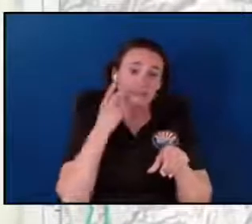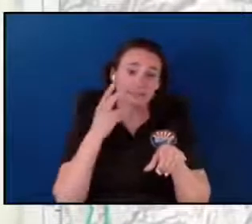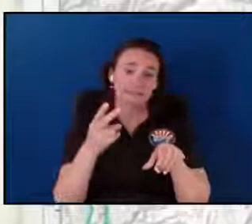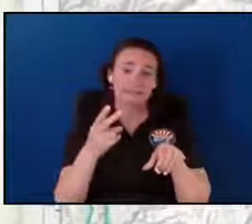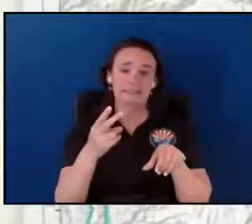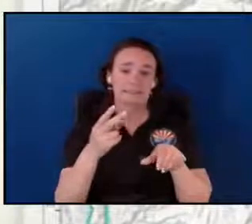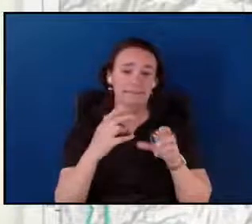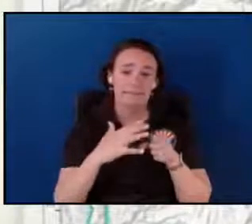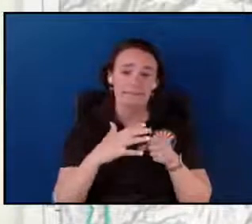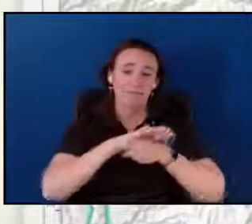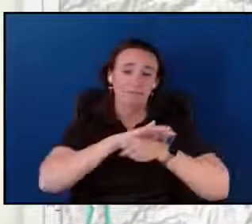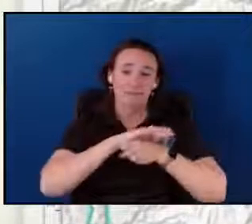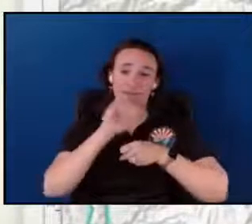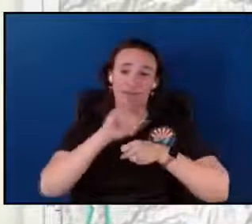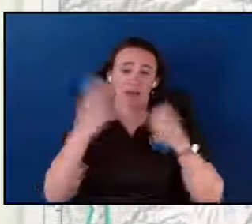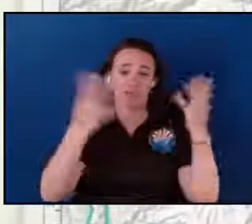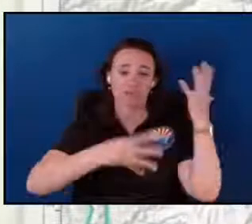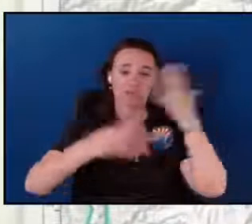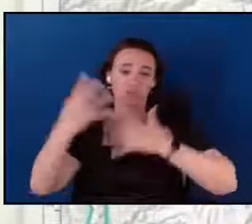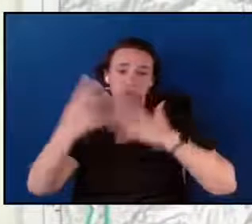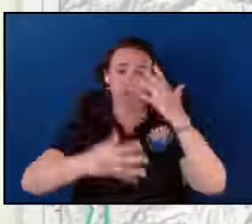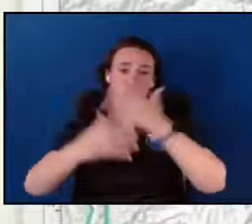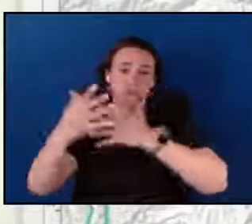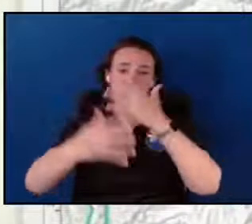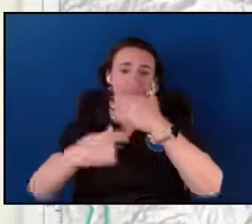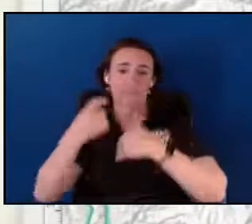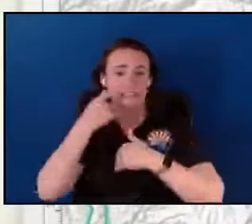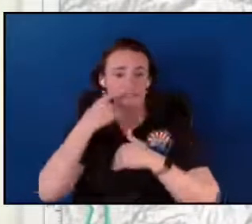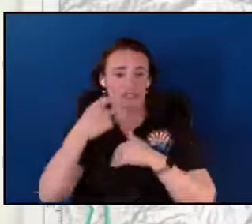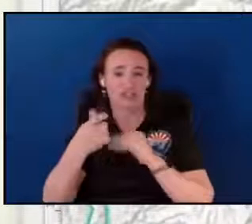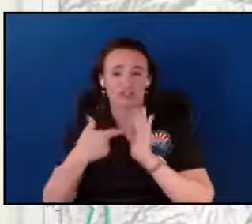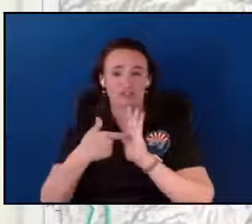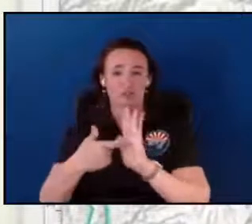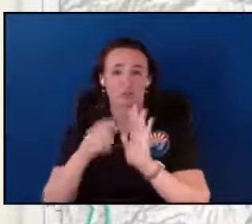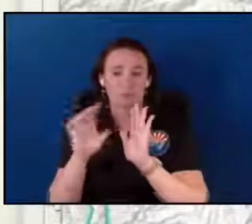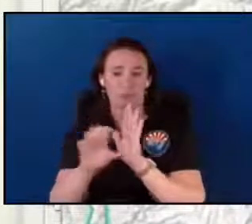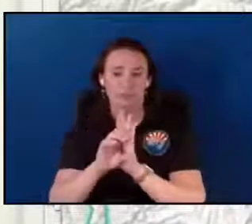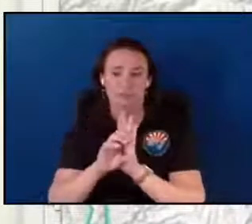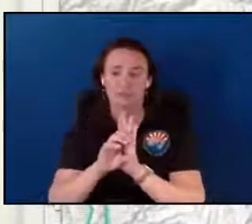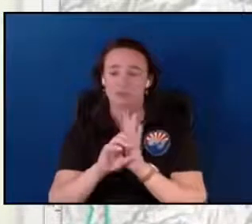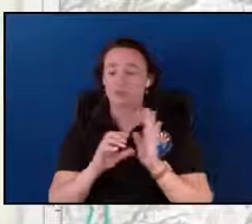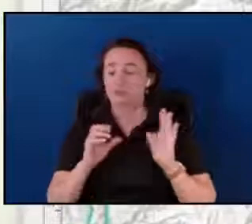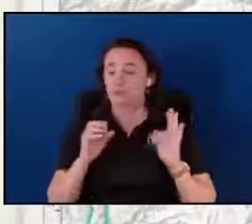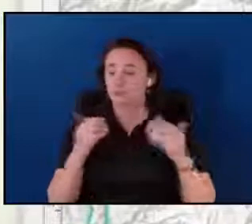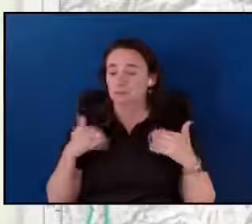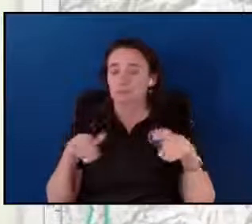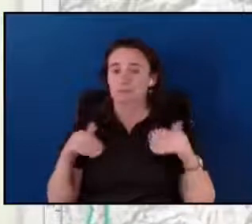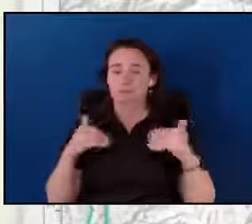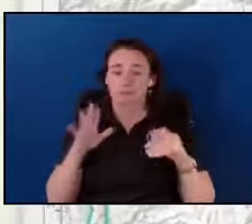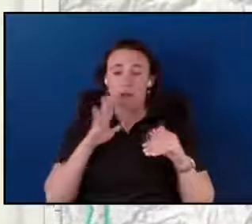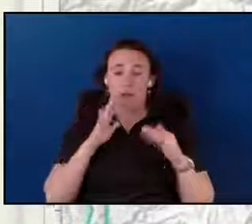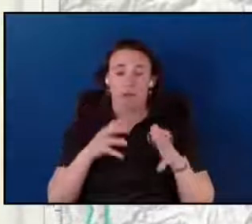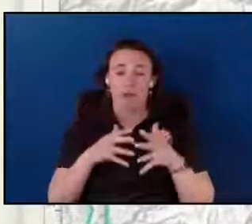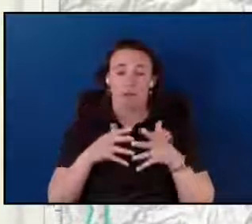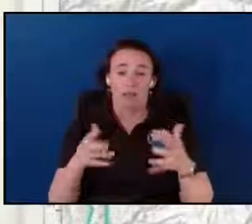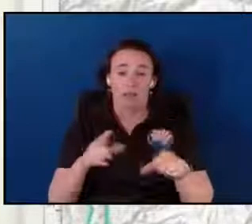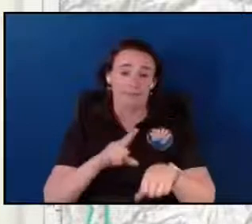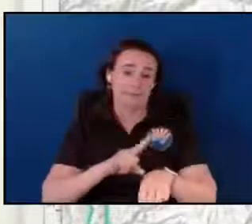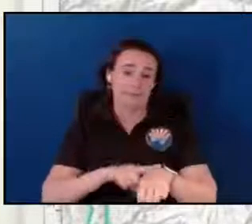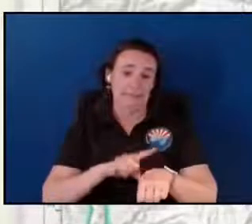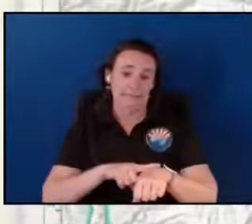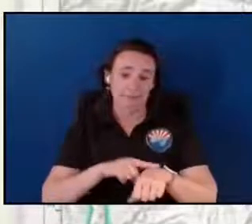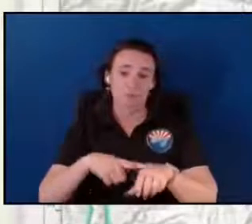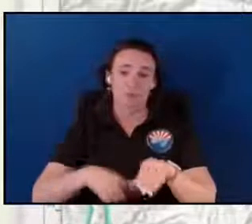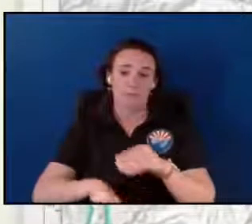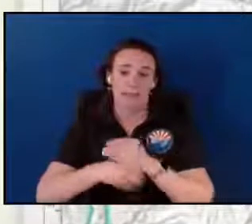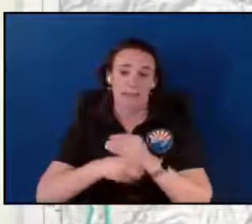that timber blowdown that I just showed you pictures with. So it's going to take a lot of time to put this in